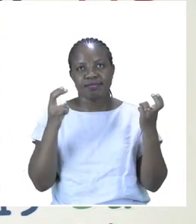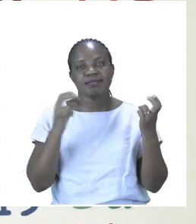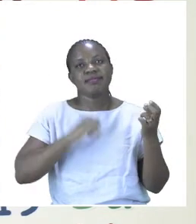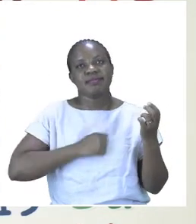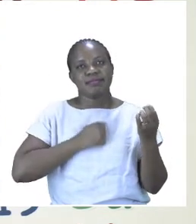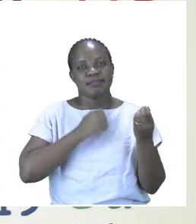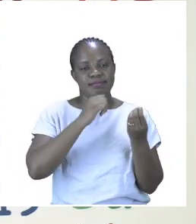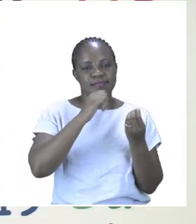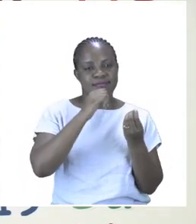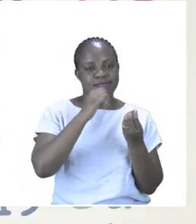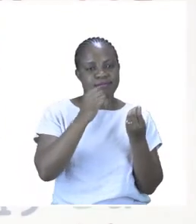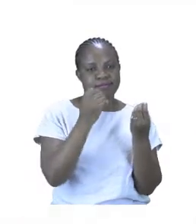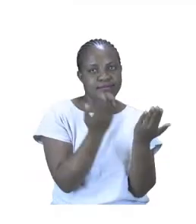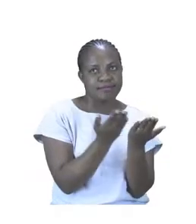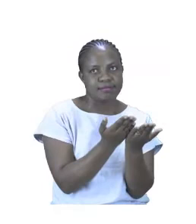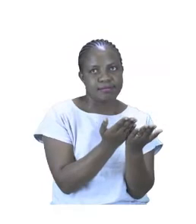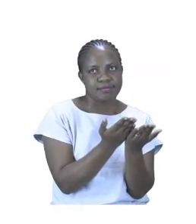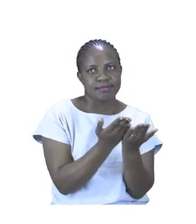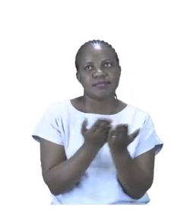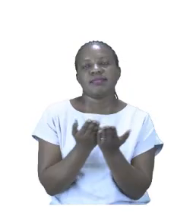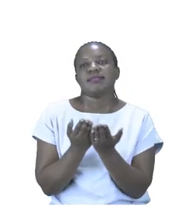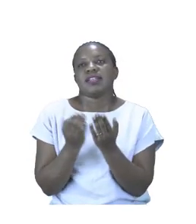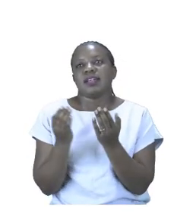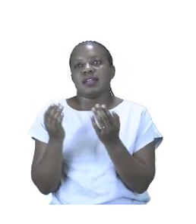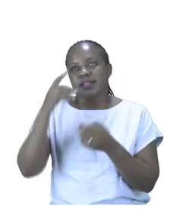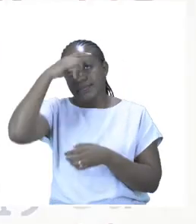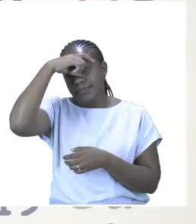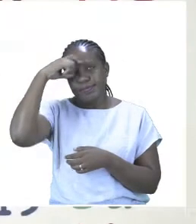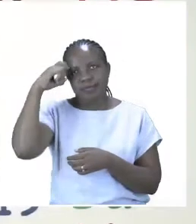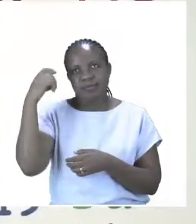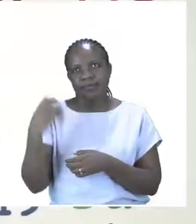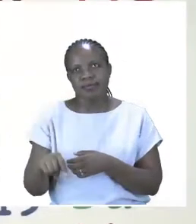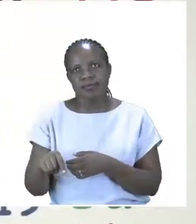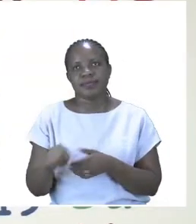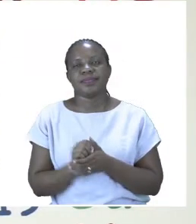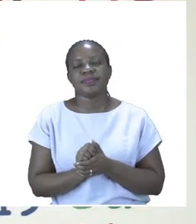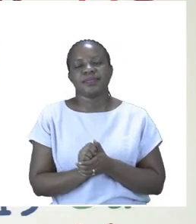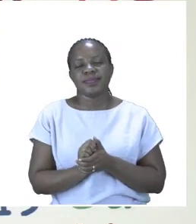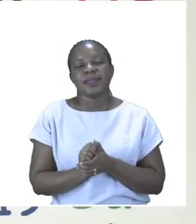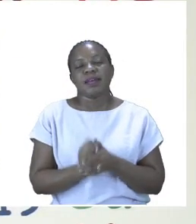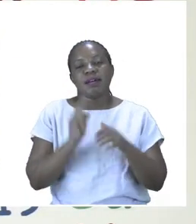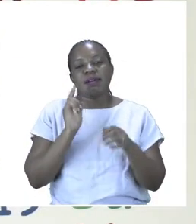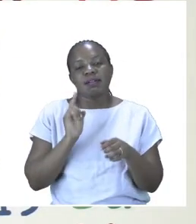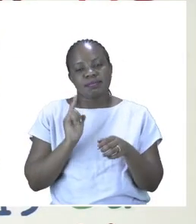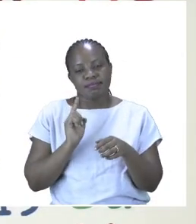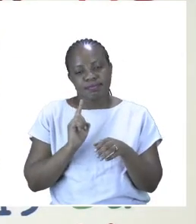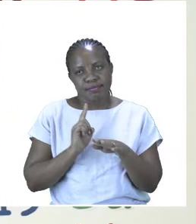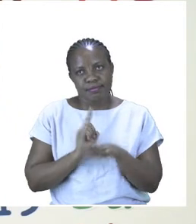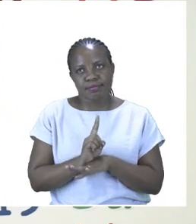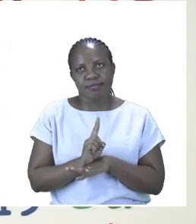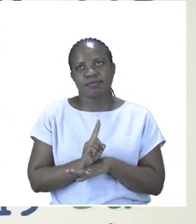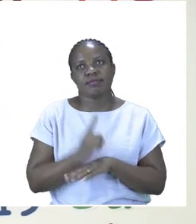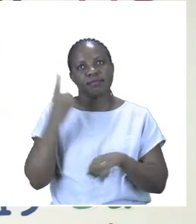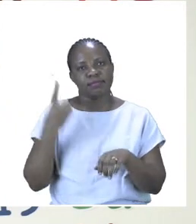and Summer. And before we get into any lessons, it is very important, grade